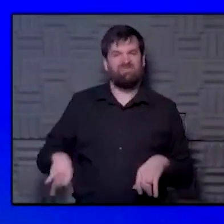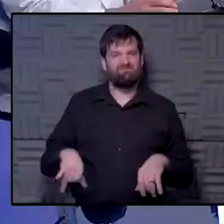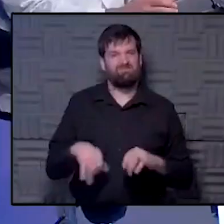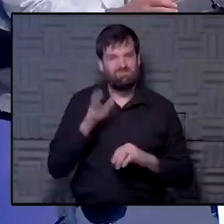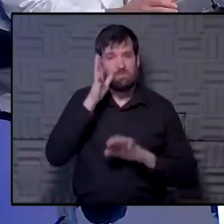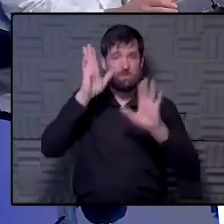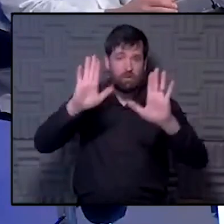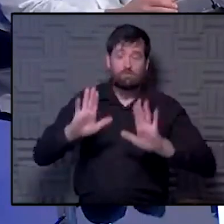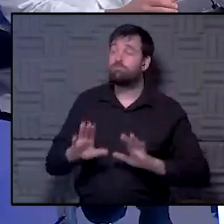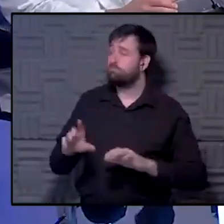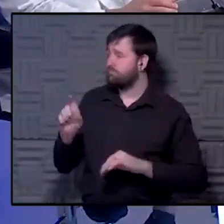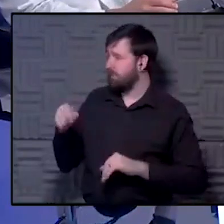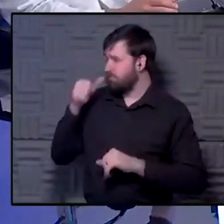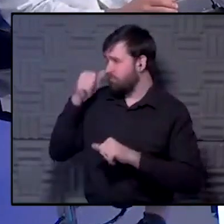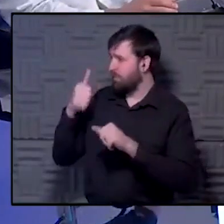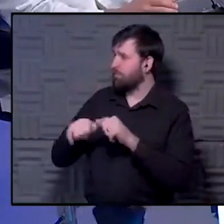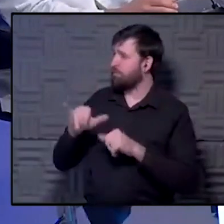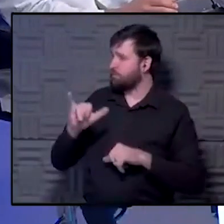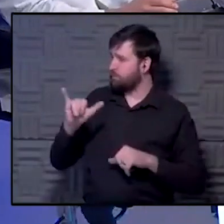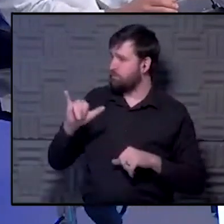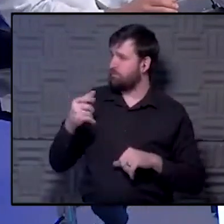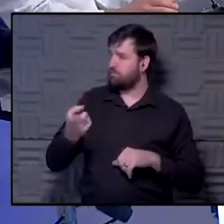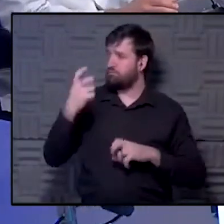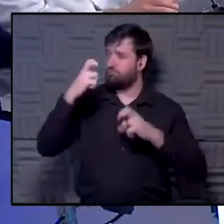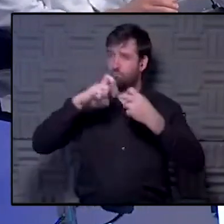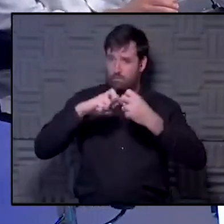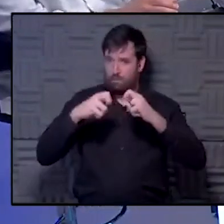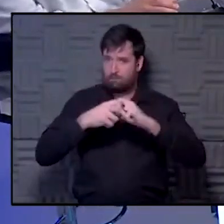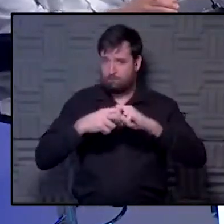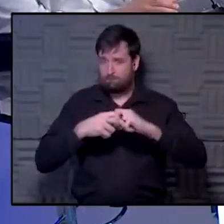great. I think we have to remember that one of the troubles with this